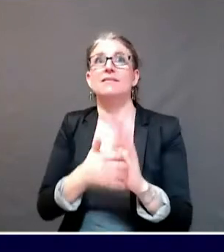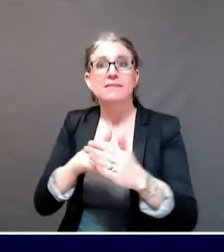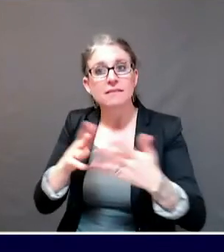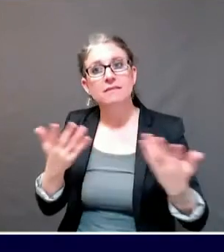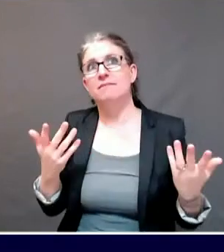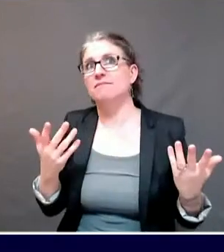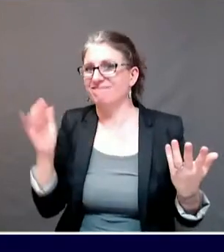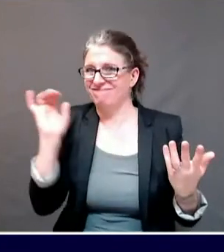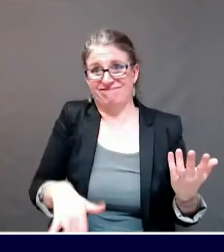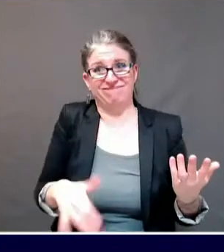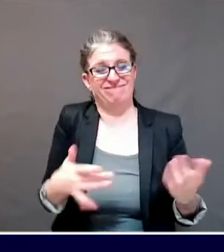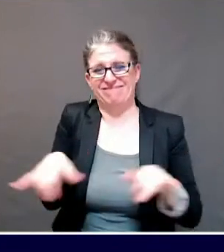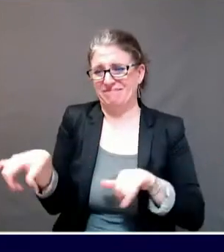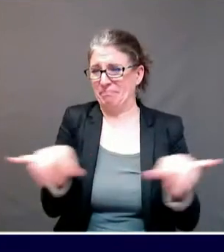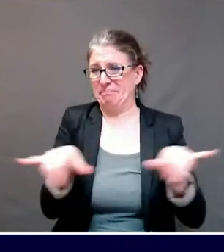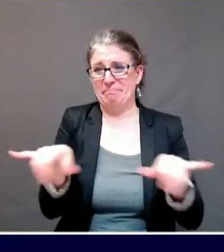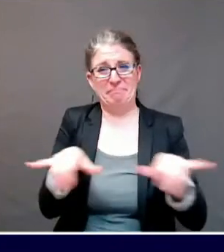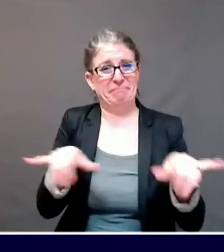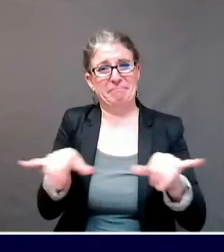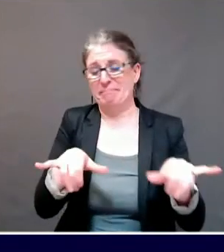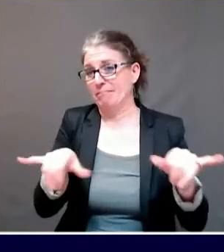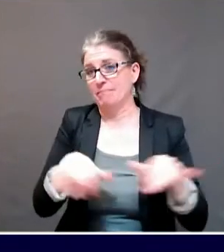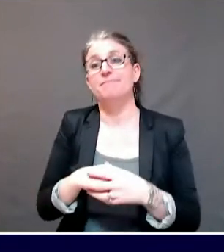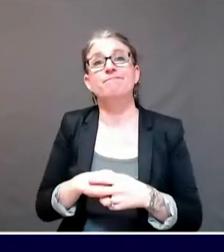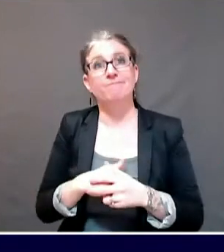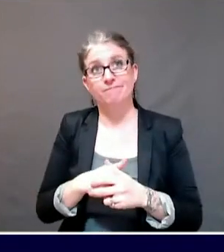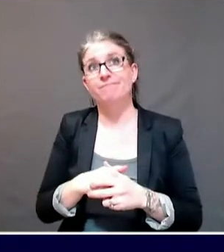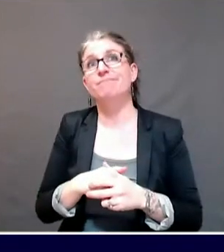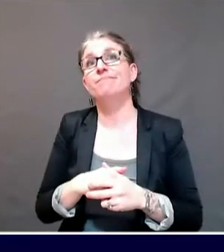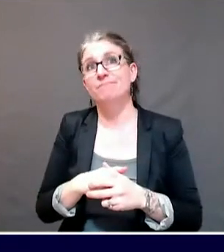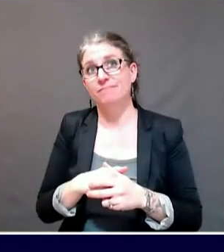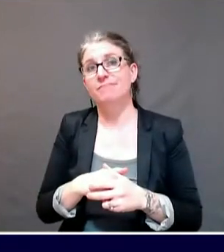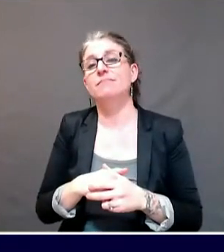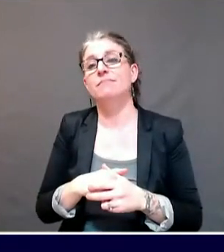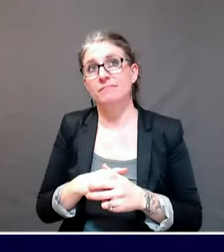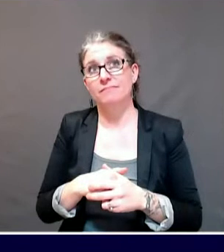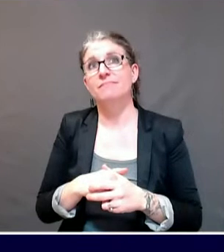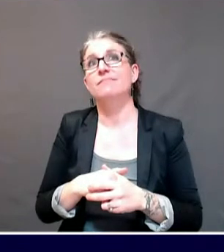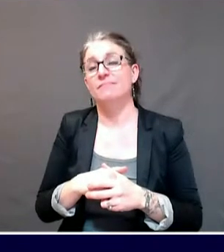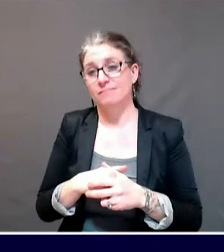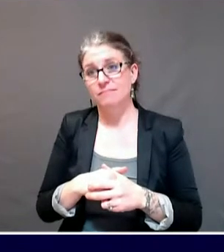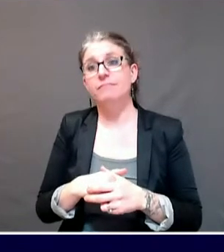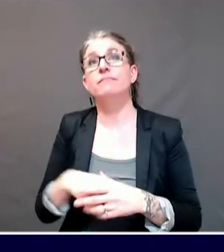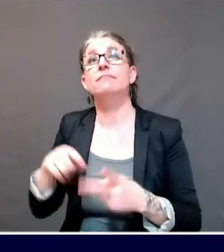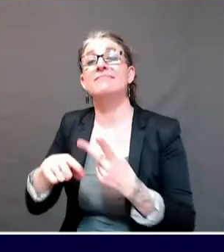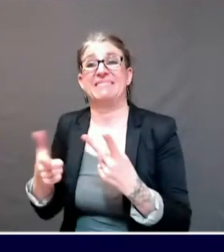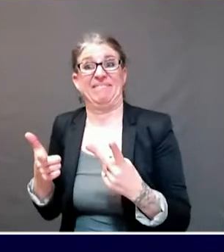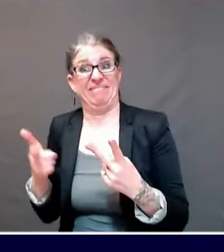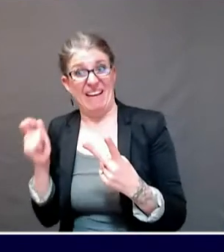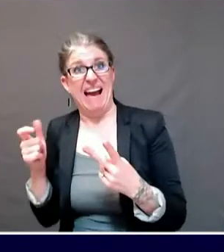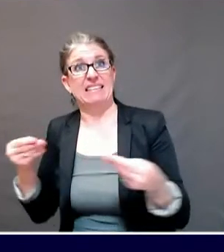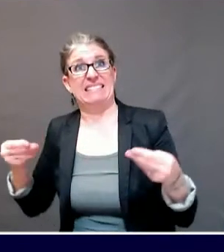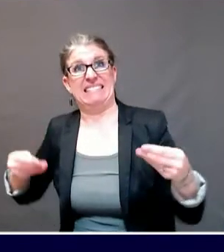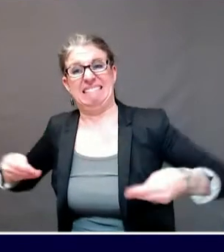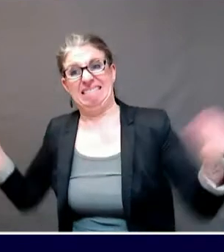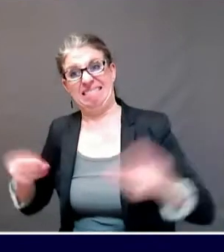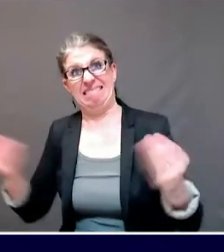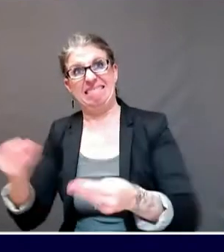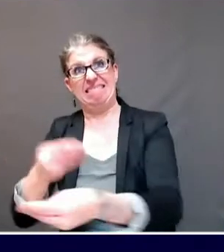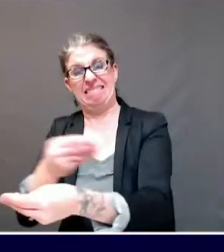how much more quickly it seems to spread, those tools are more important now than they've ever